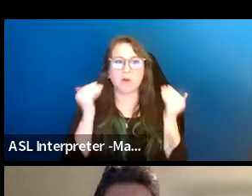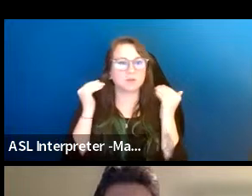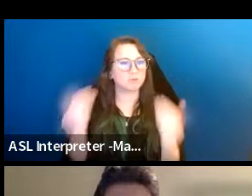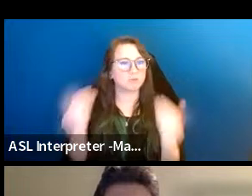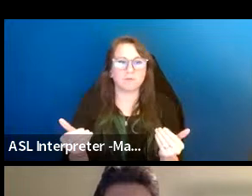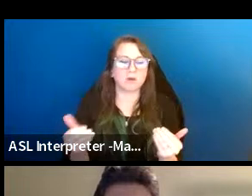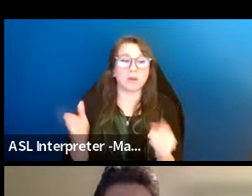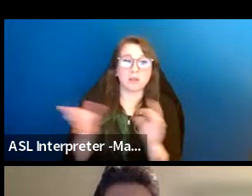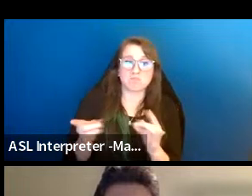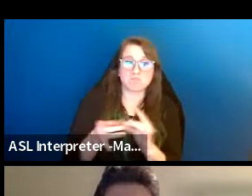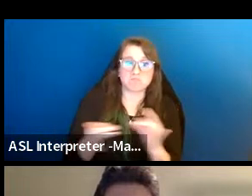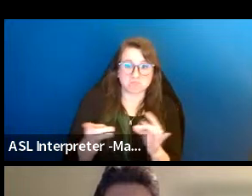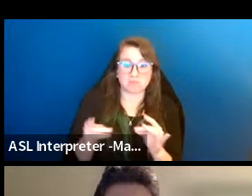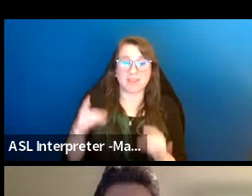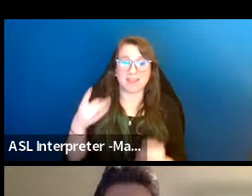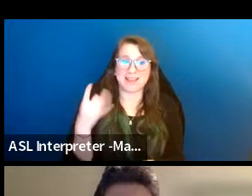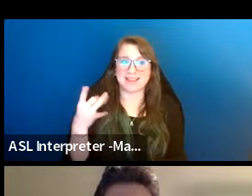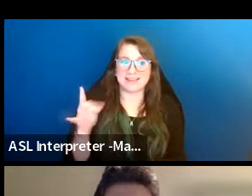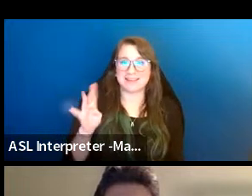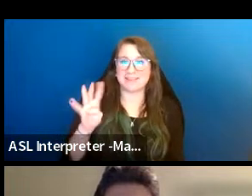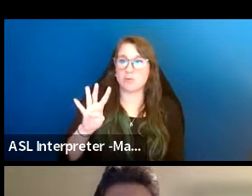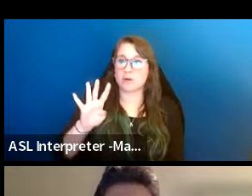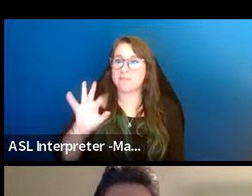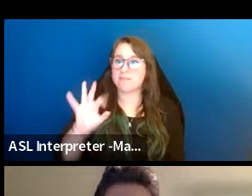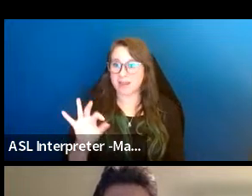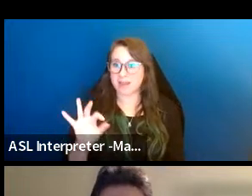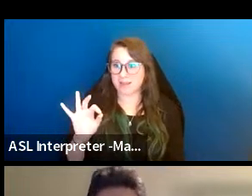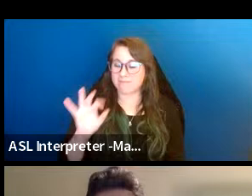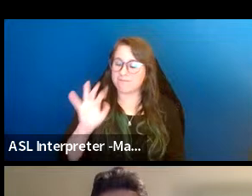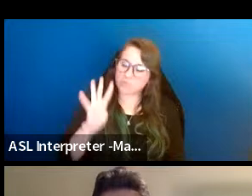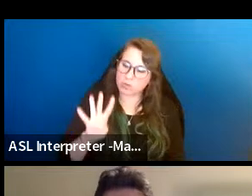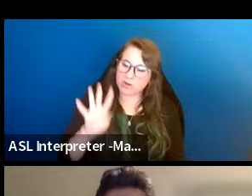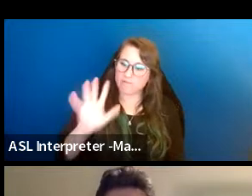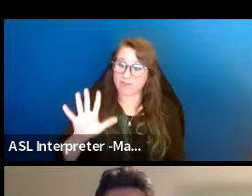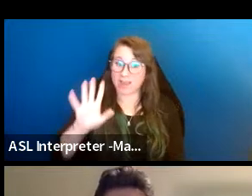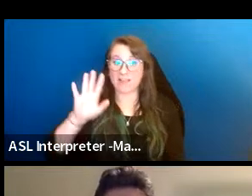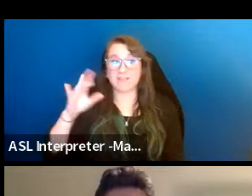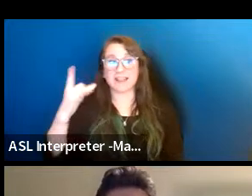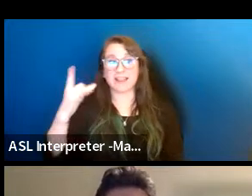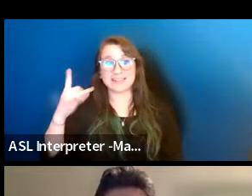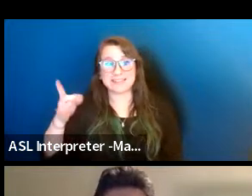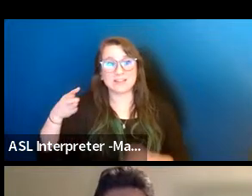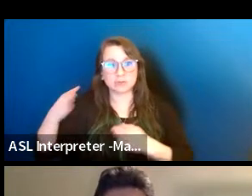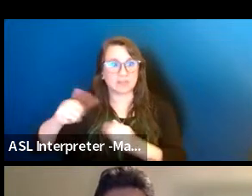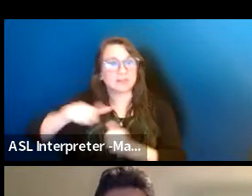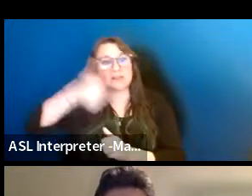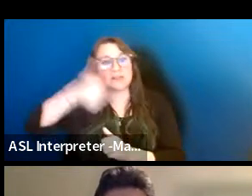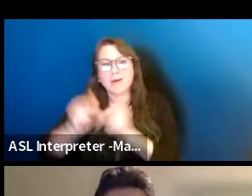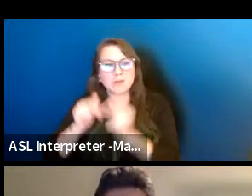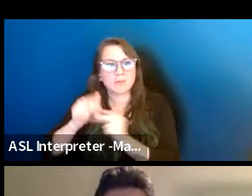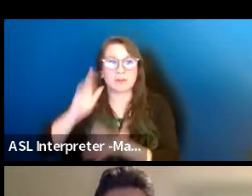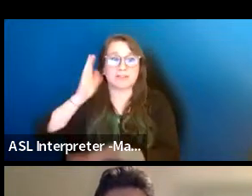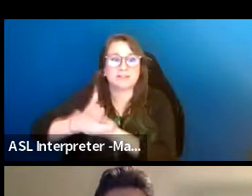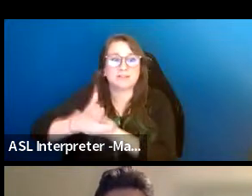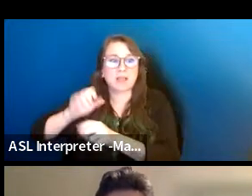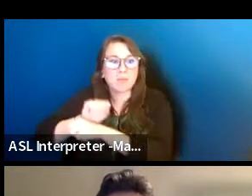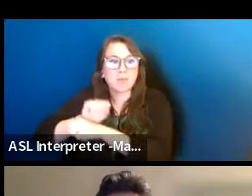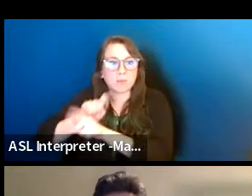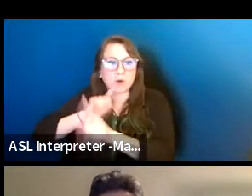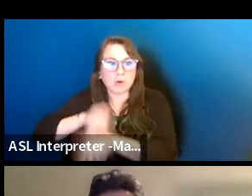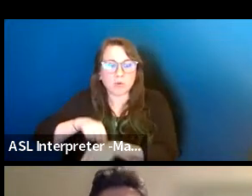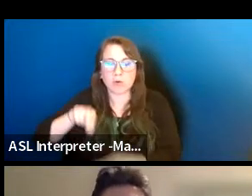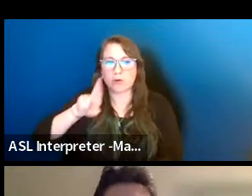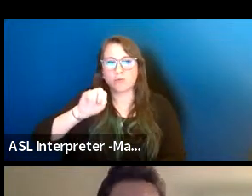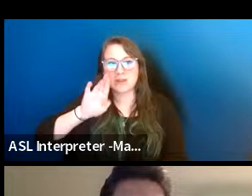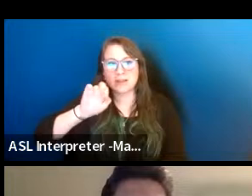there and say that 1845 19th Street, 1 block over, that's another building. Stop work orders, rebarring issues